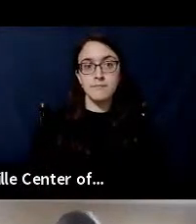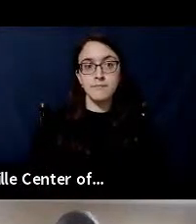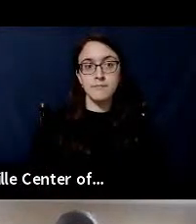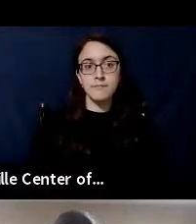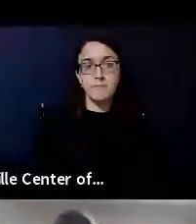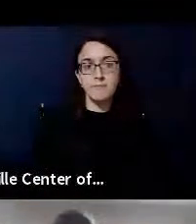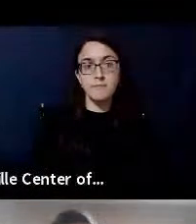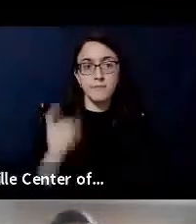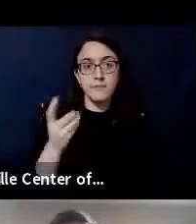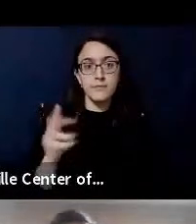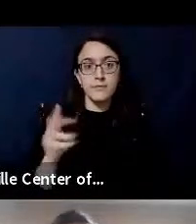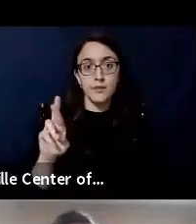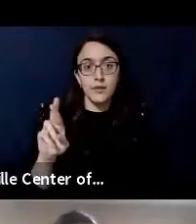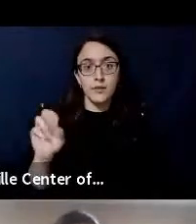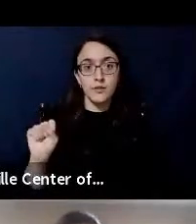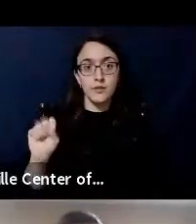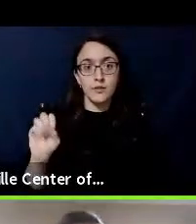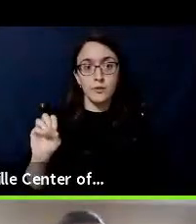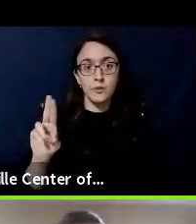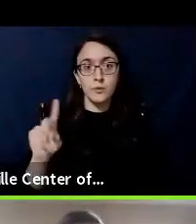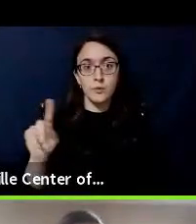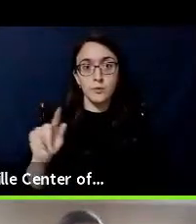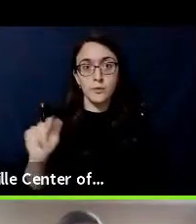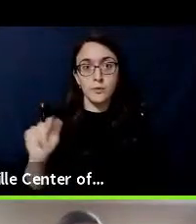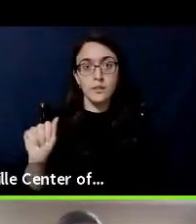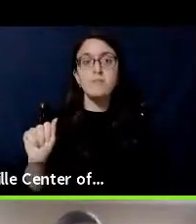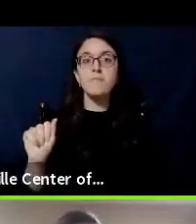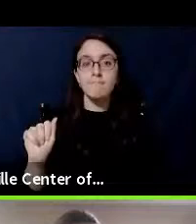Dr. Sousa? Yes.